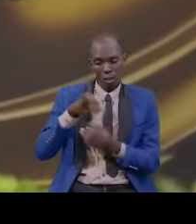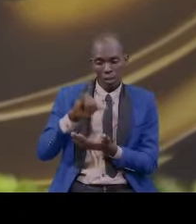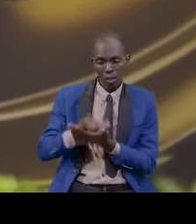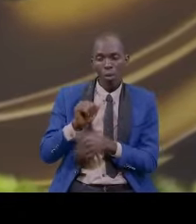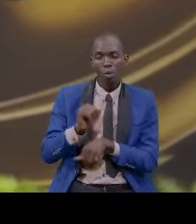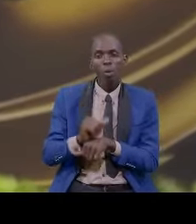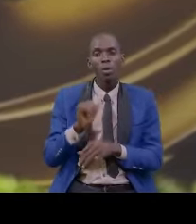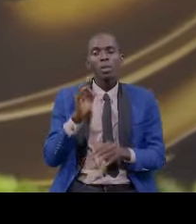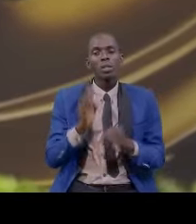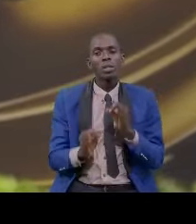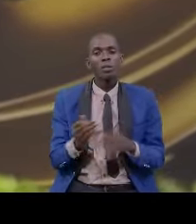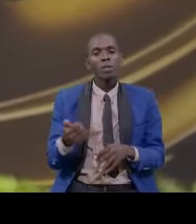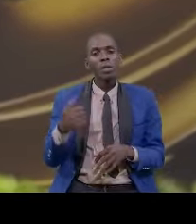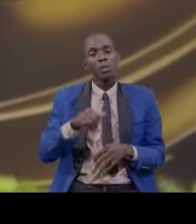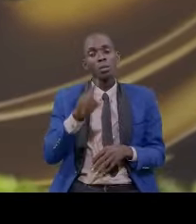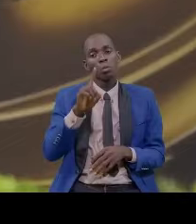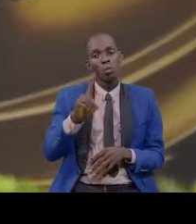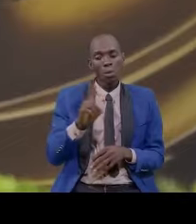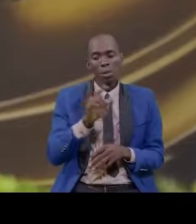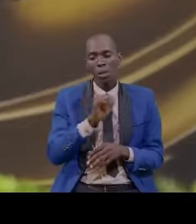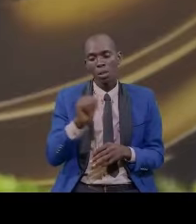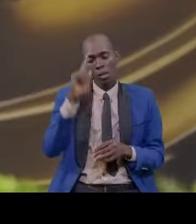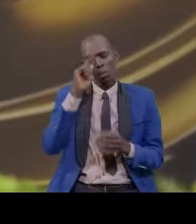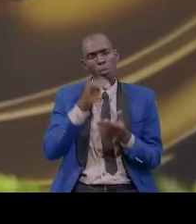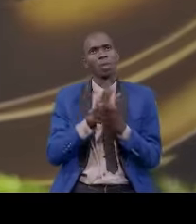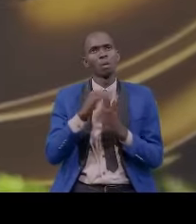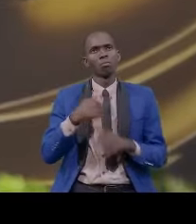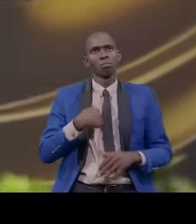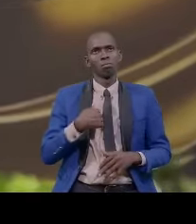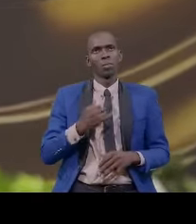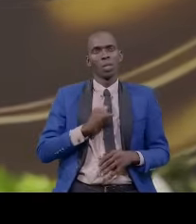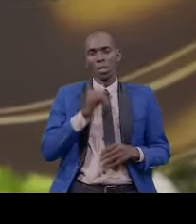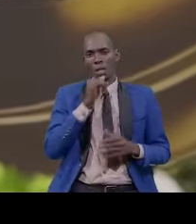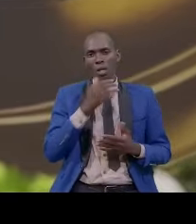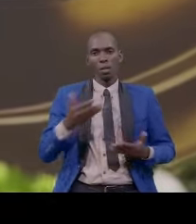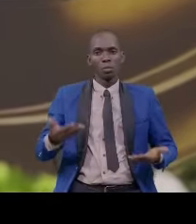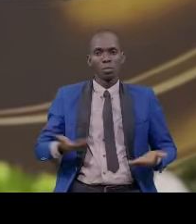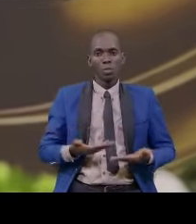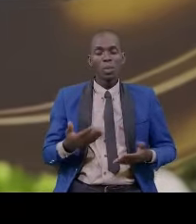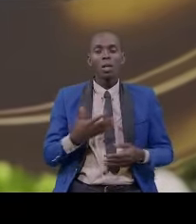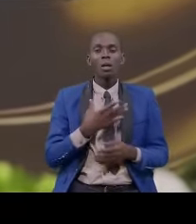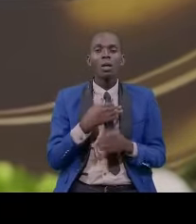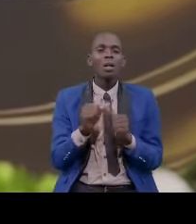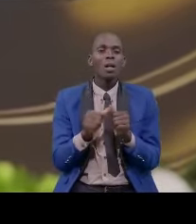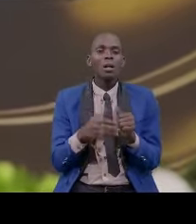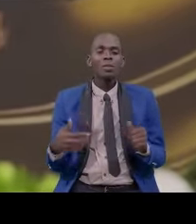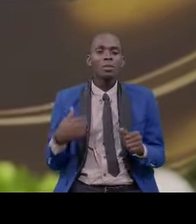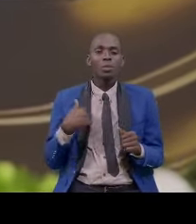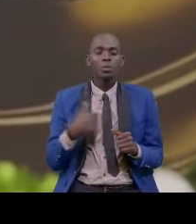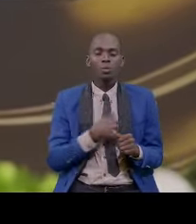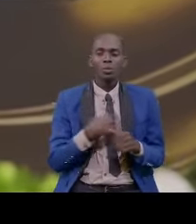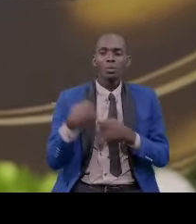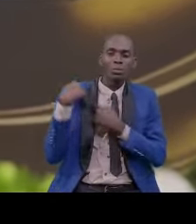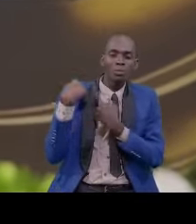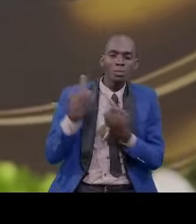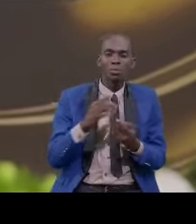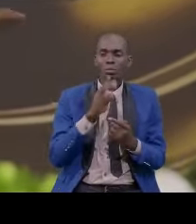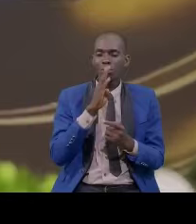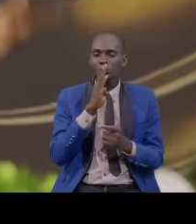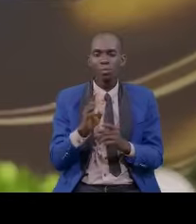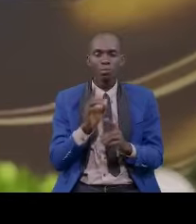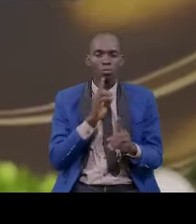he's preaching the gospel, touching the lives of men with that gospel. So he's such a man who has been preaching the gospel. He's saying that what he's currently doing is not the